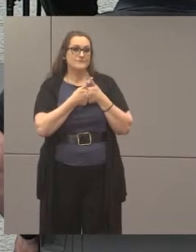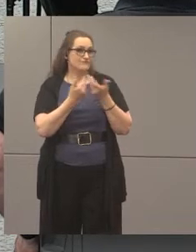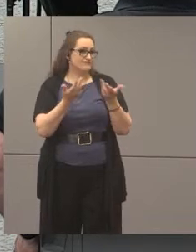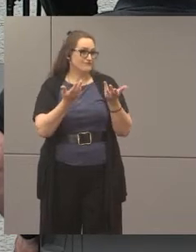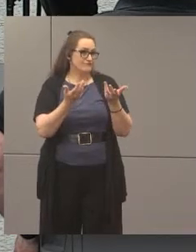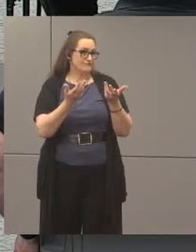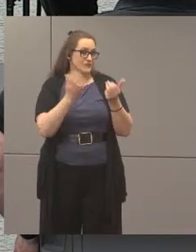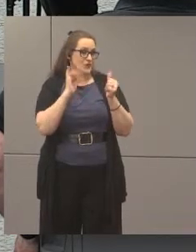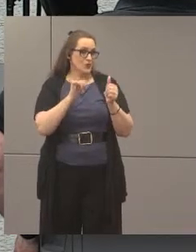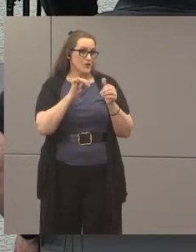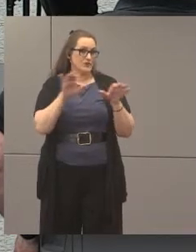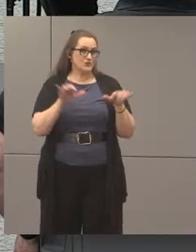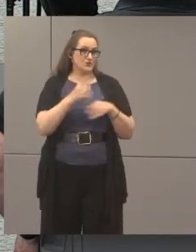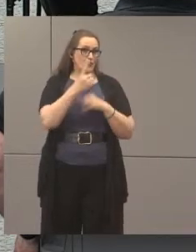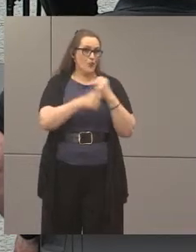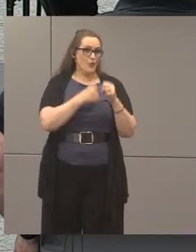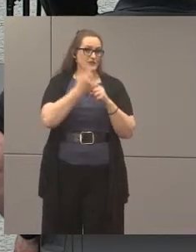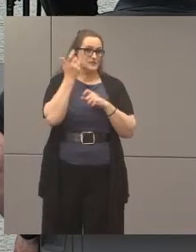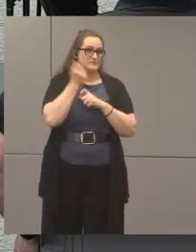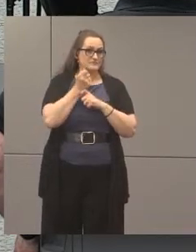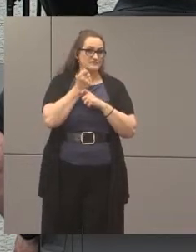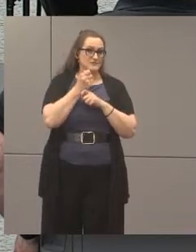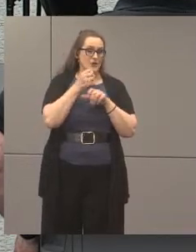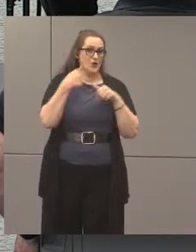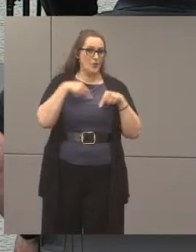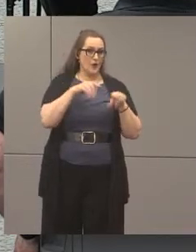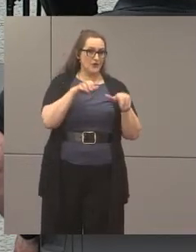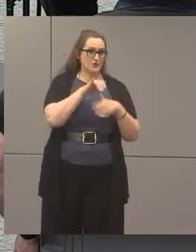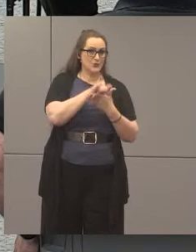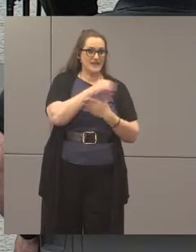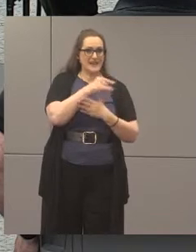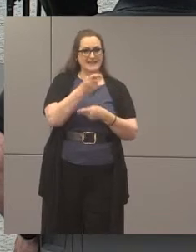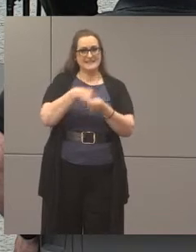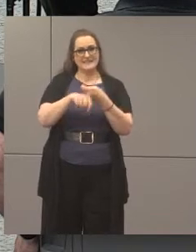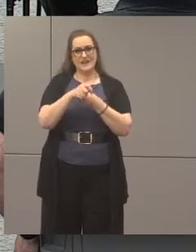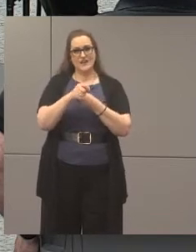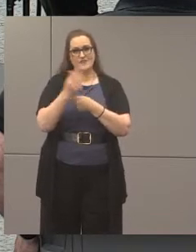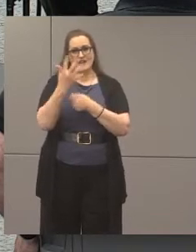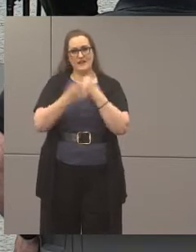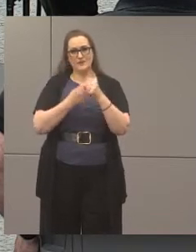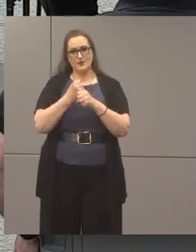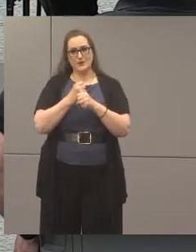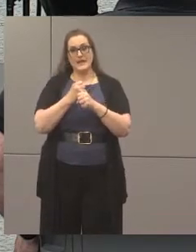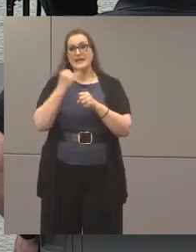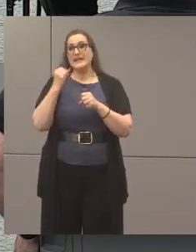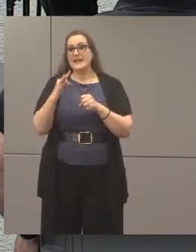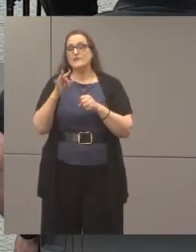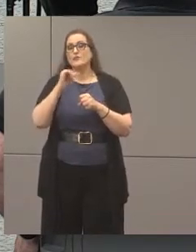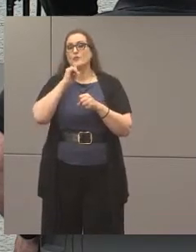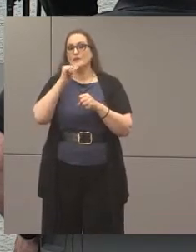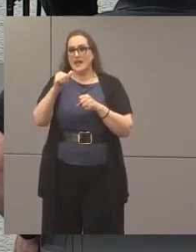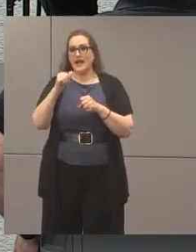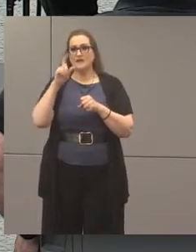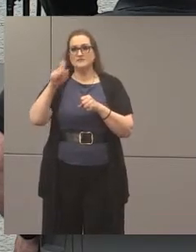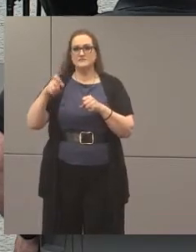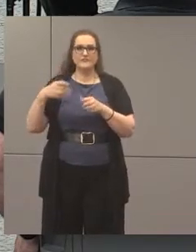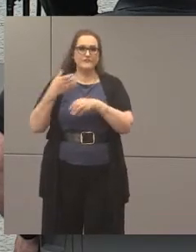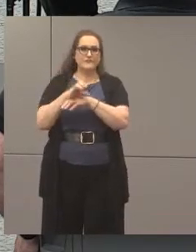We could go with a 1-year subscription while we're doing this instead of a 5-year, if we're not on the hook for the